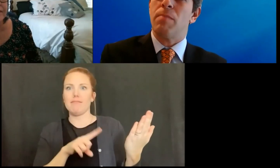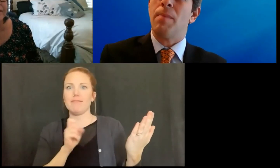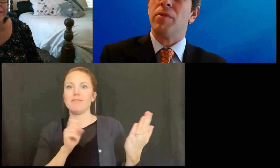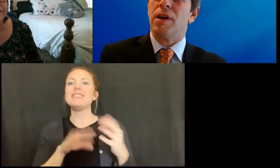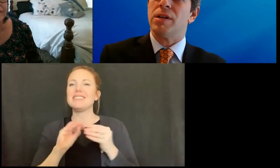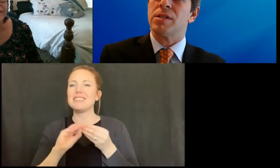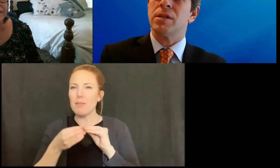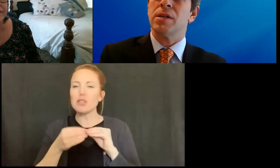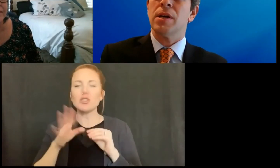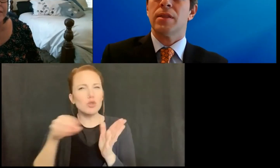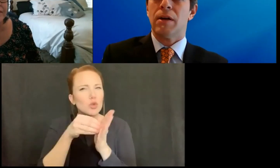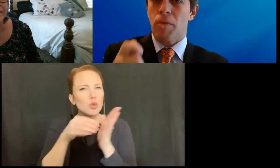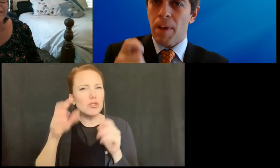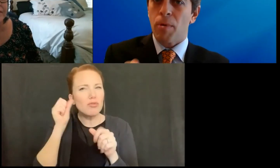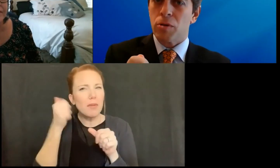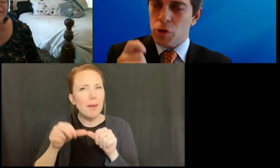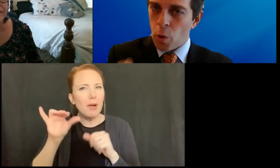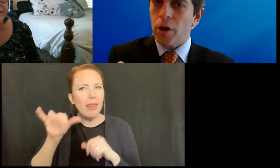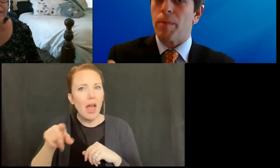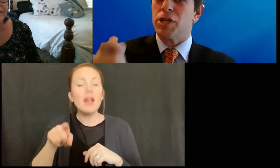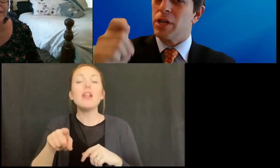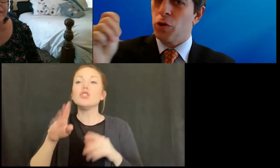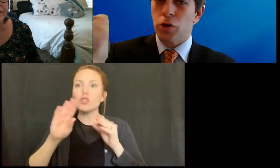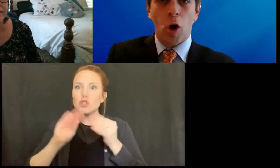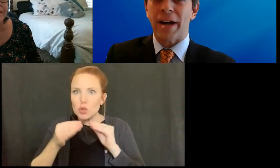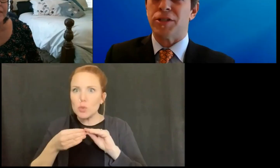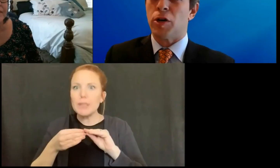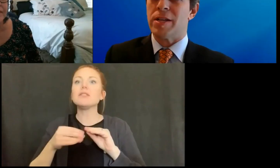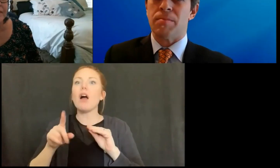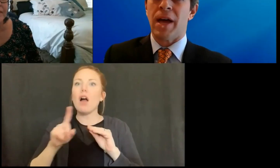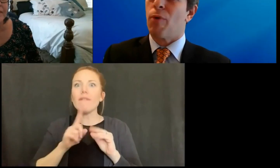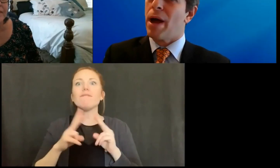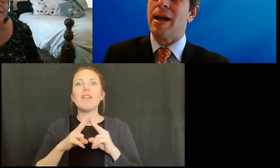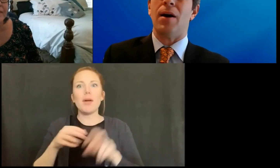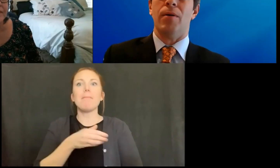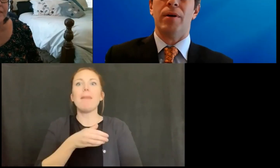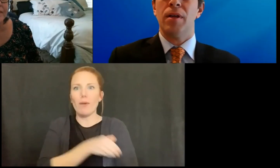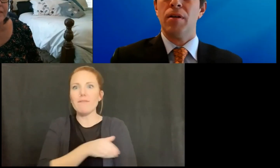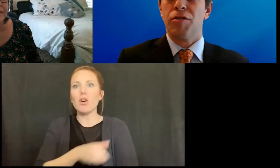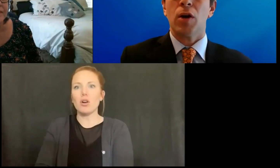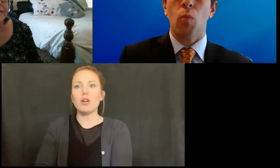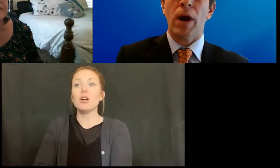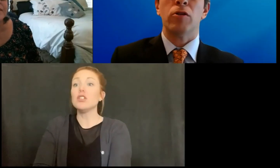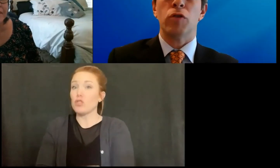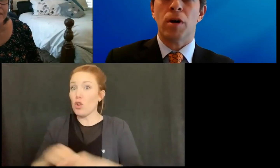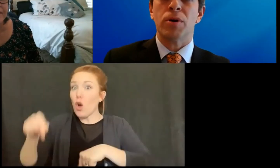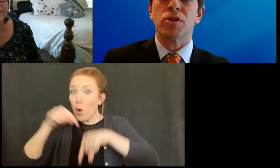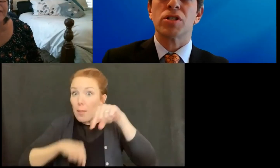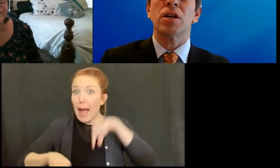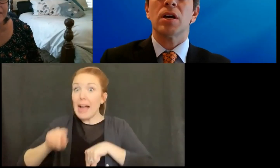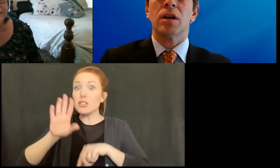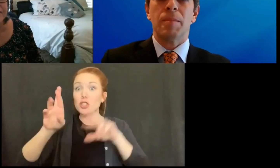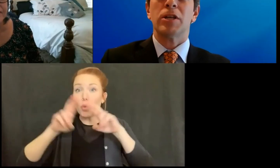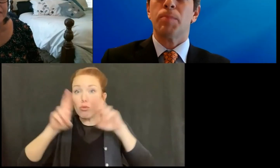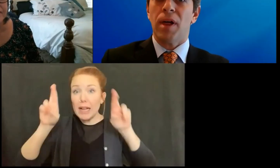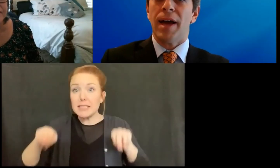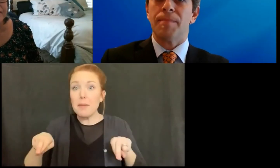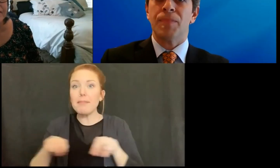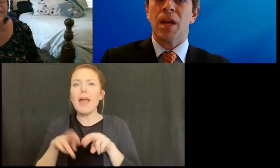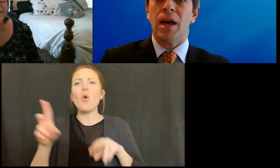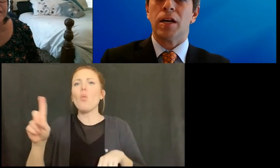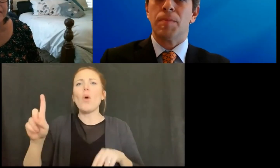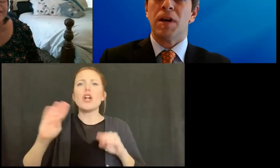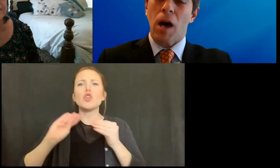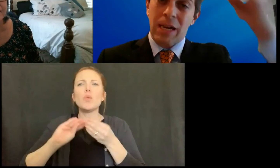hope students remember this, that remember your numbers, and go back to your resume right now. Think, where do the numbers come into